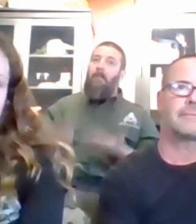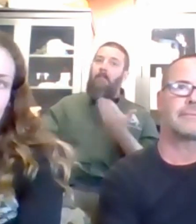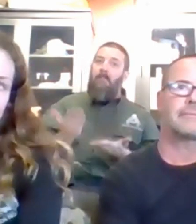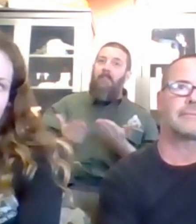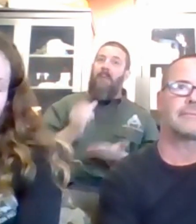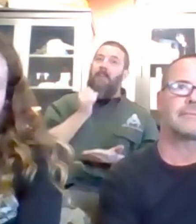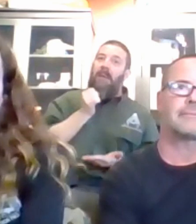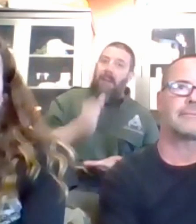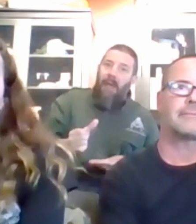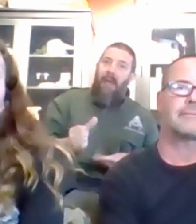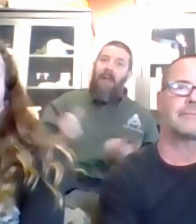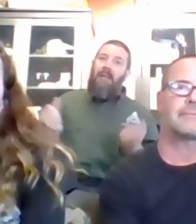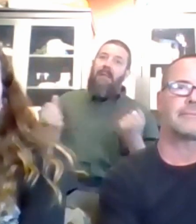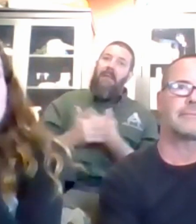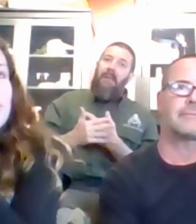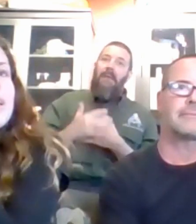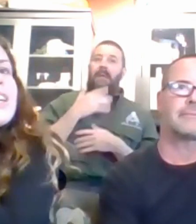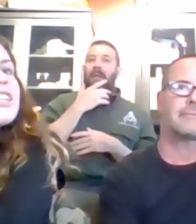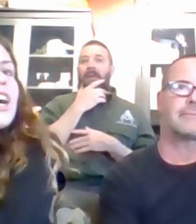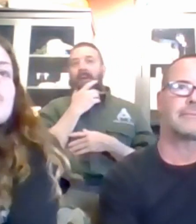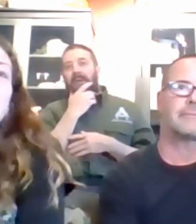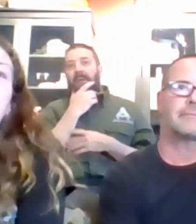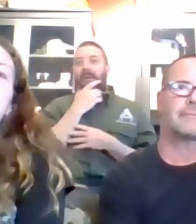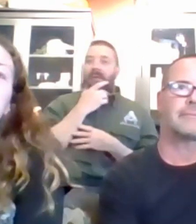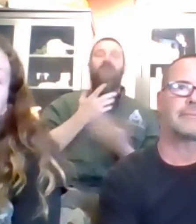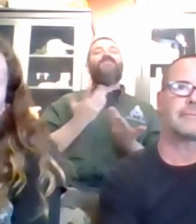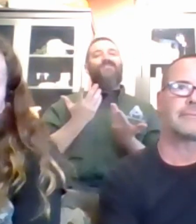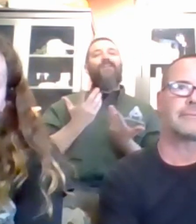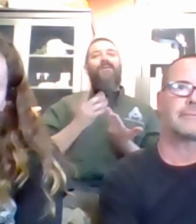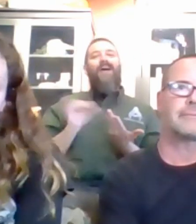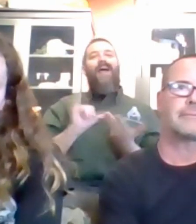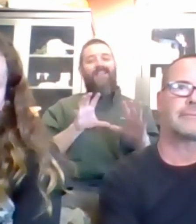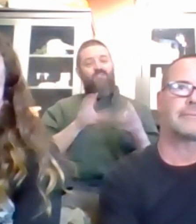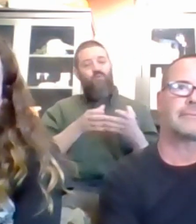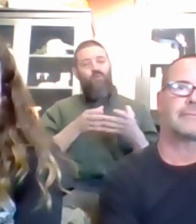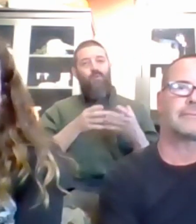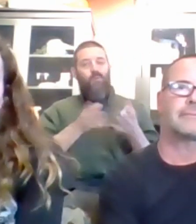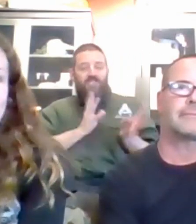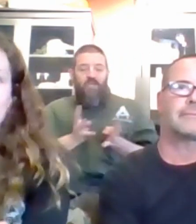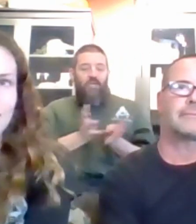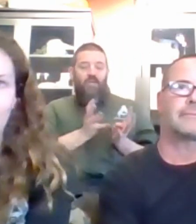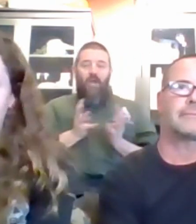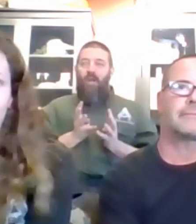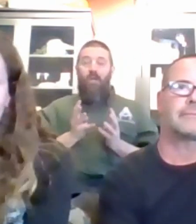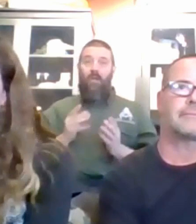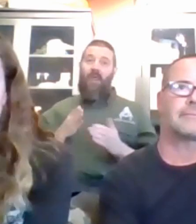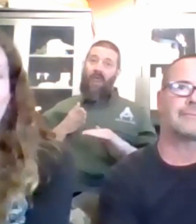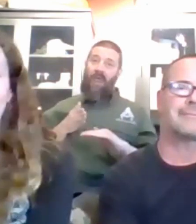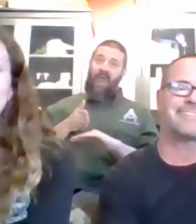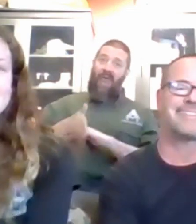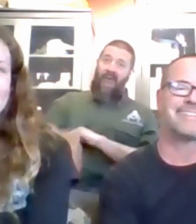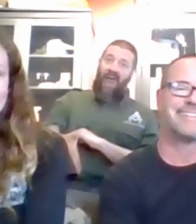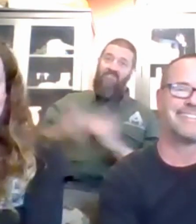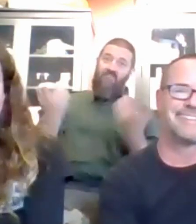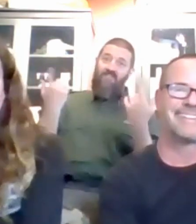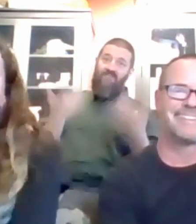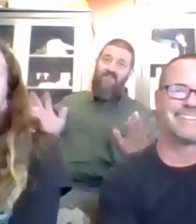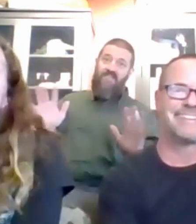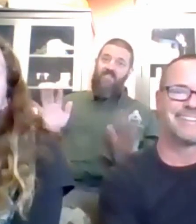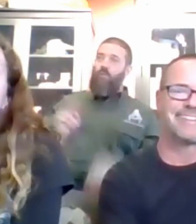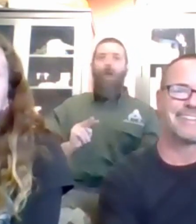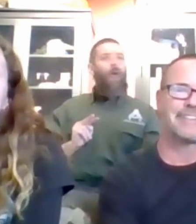okay, so maybe it's not as scary as I thought. Maybe all these things I read aren't true. And so we kind of like talked about it as a troop. Like after we left, we're like, oh,